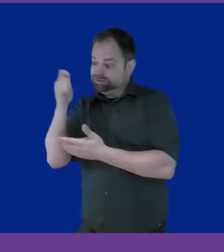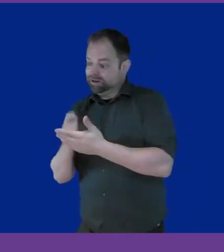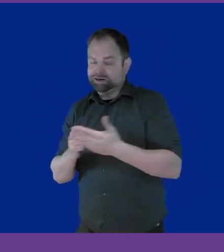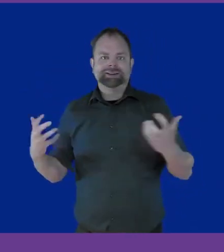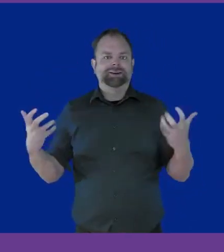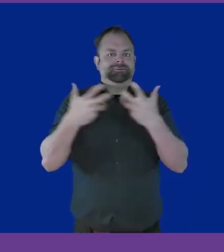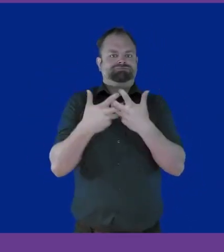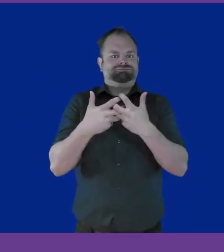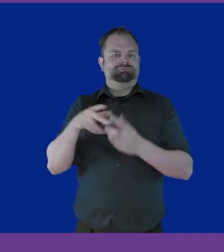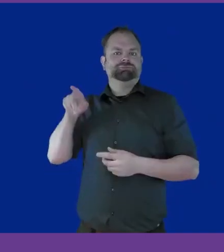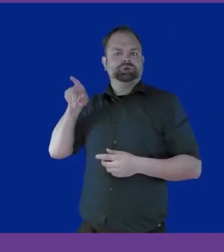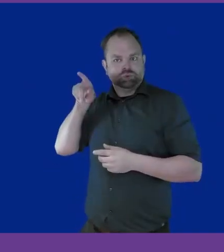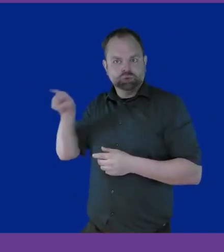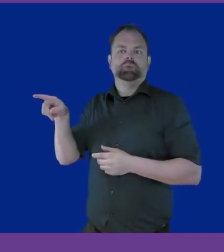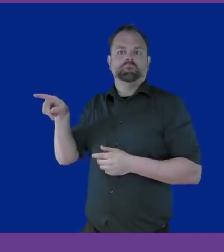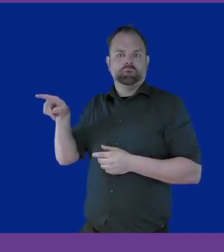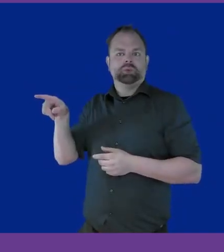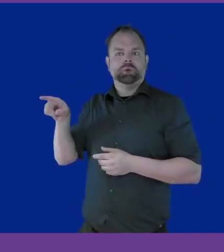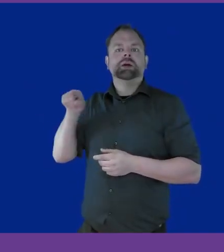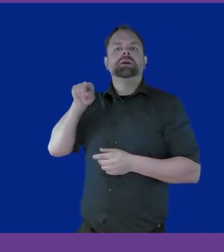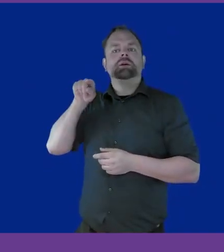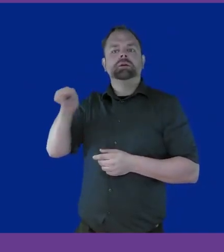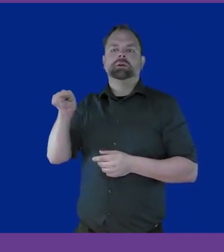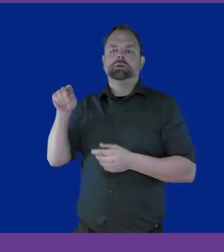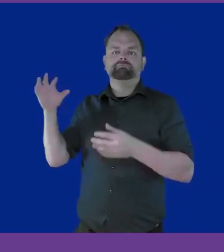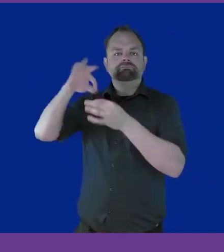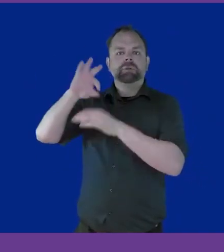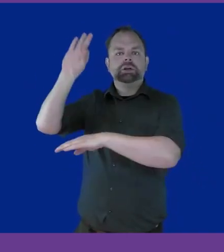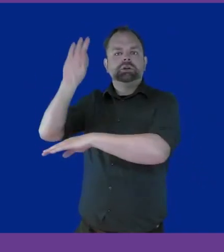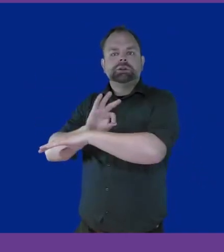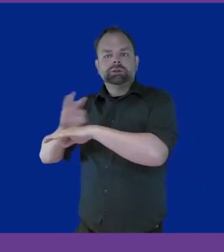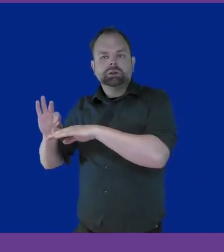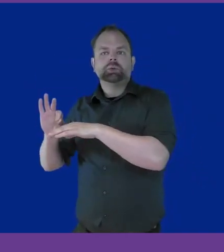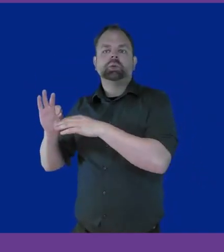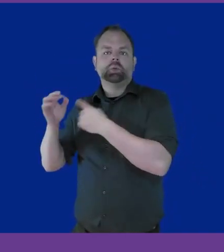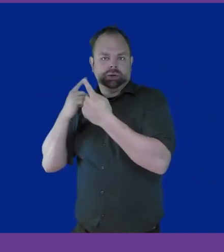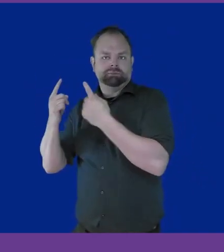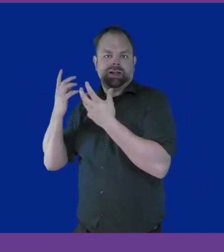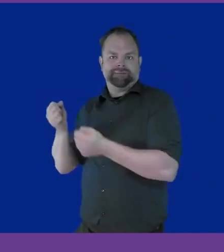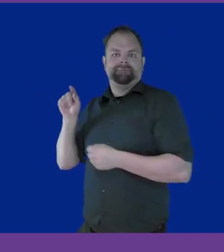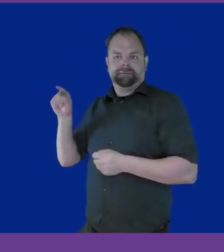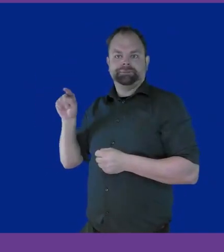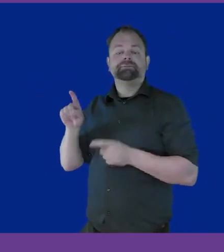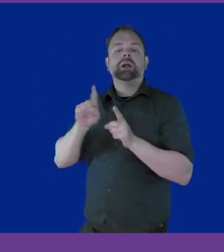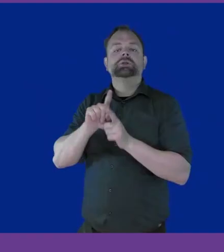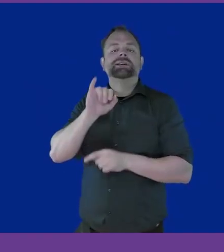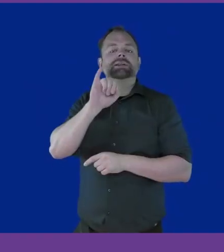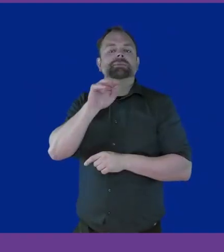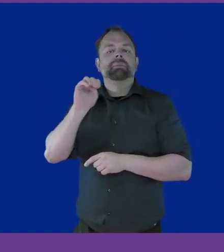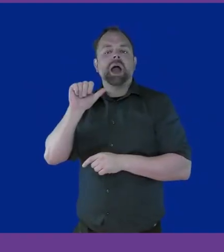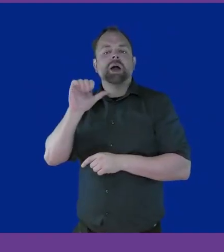great. So to make it accessible for the Dutch, we can also conduct the full conversation in Dutch, but I'm not sure if that works.